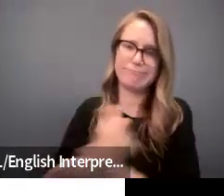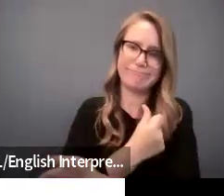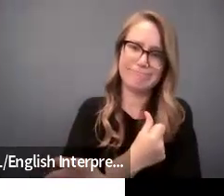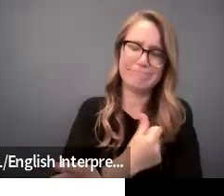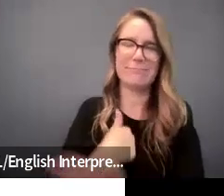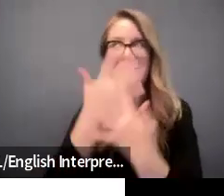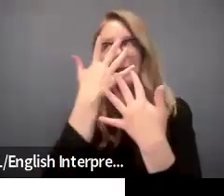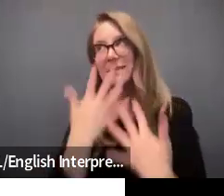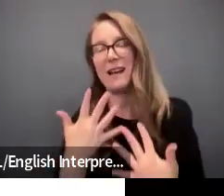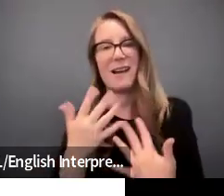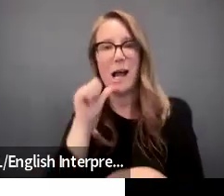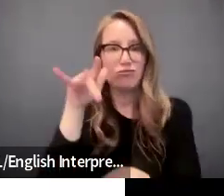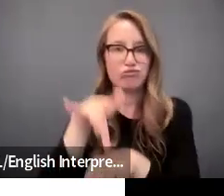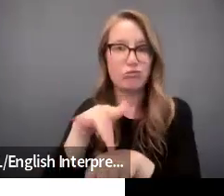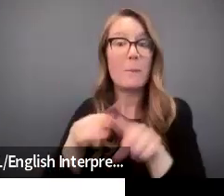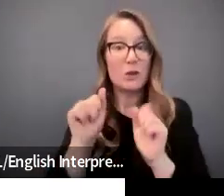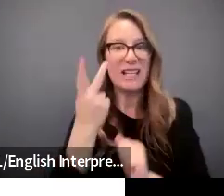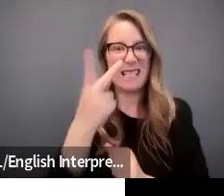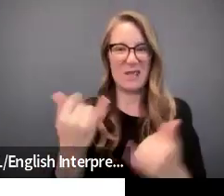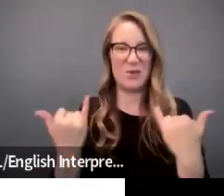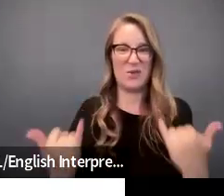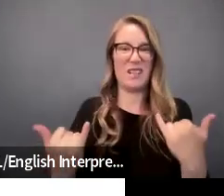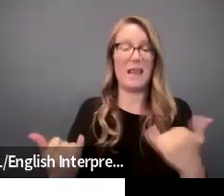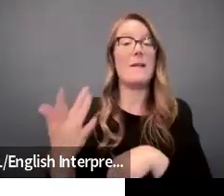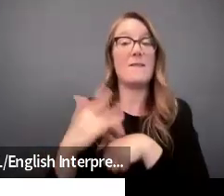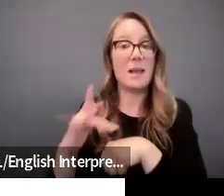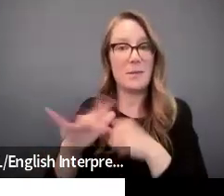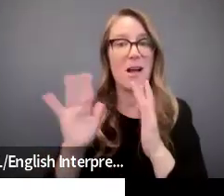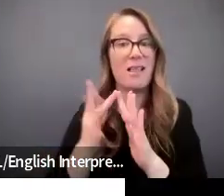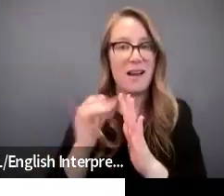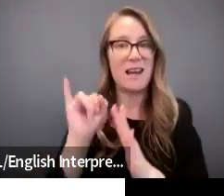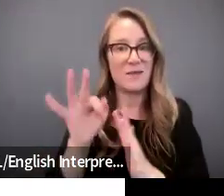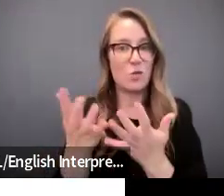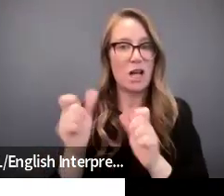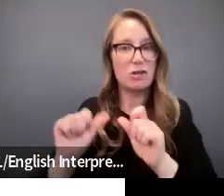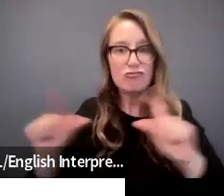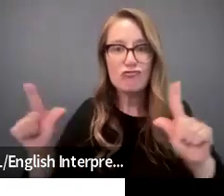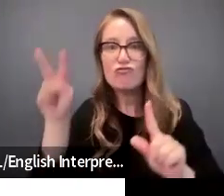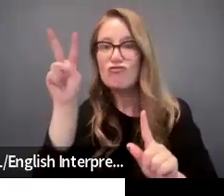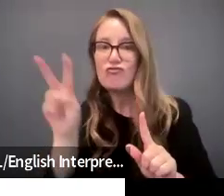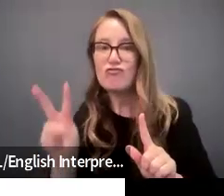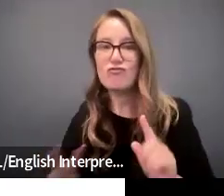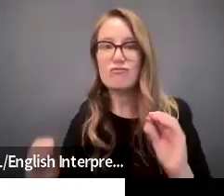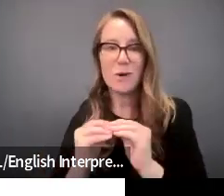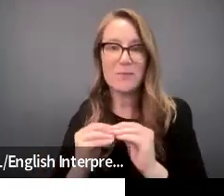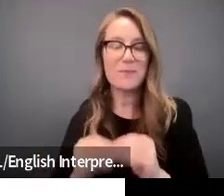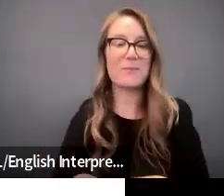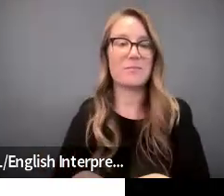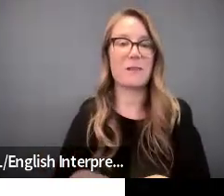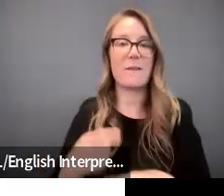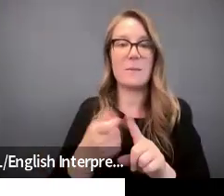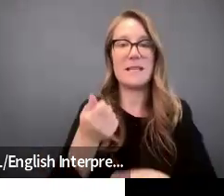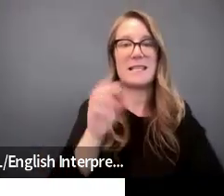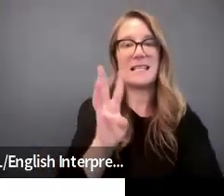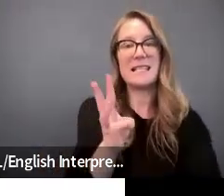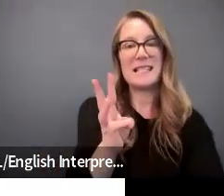so sad, you get to see some of them here, and they are available online if you want to go and look at more of them. Spanning from